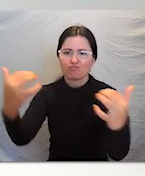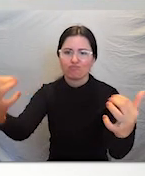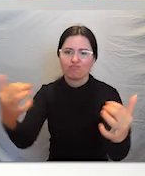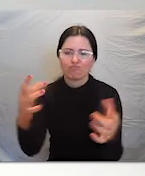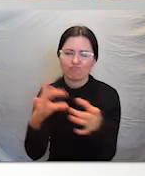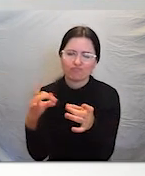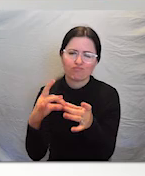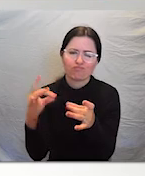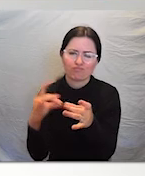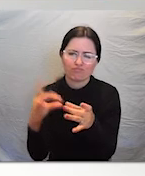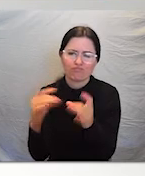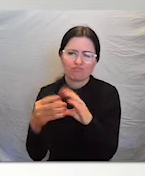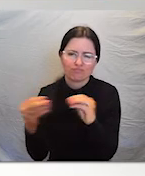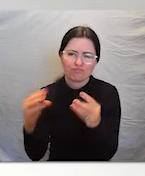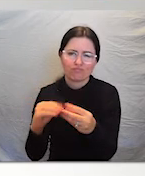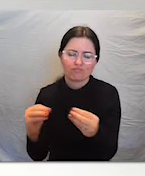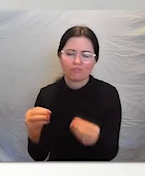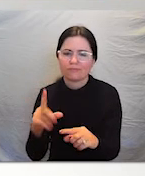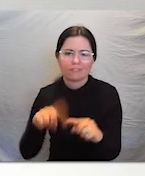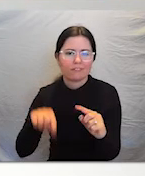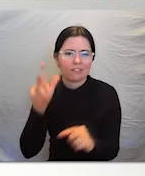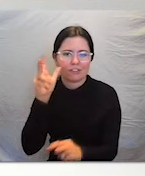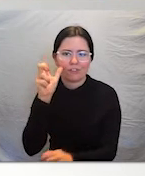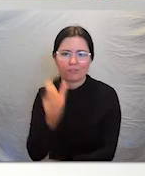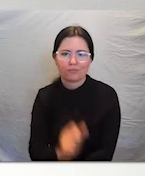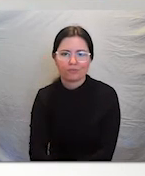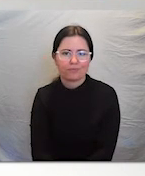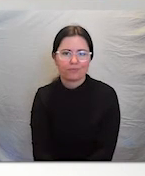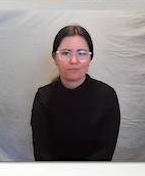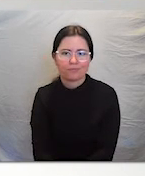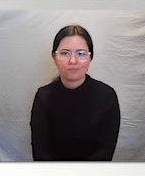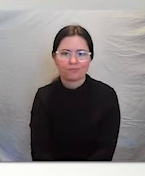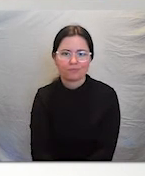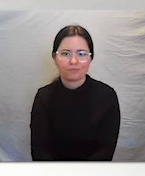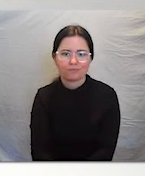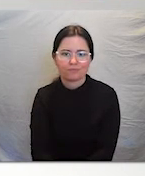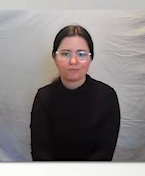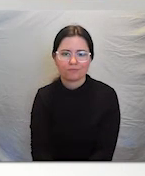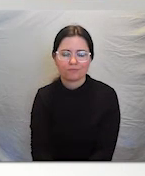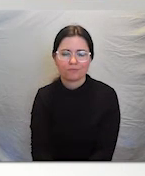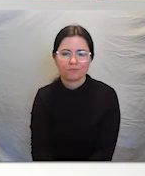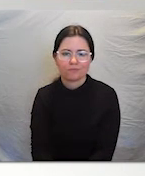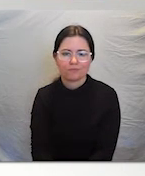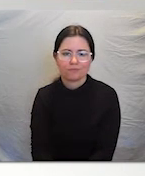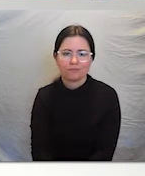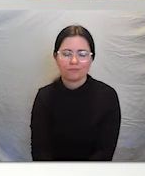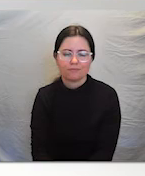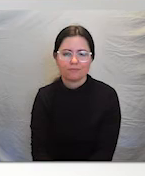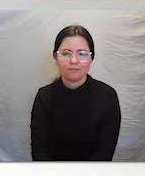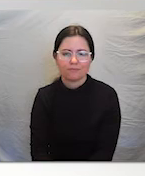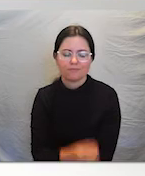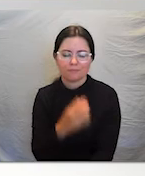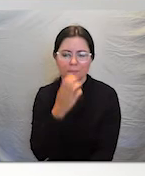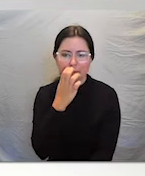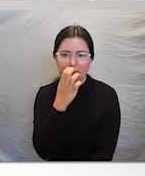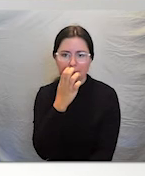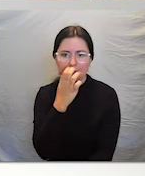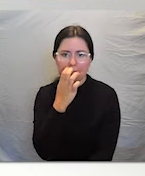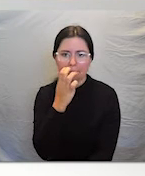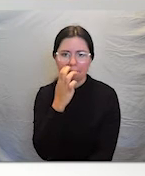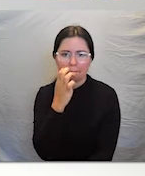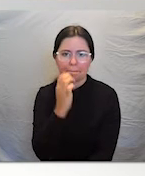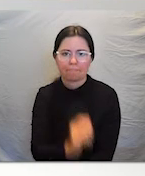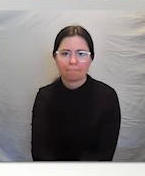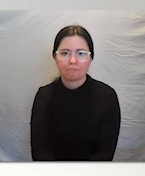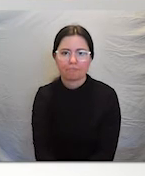company. What do you suggest for getting their attention? Because they just look at her, she's just like the pet. She's the store